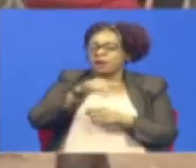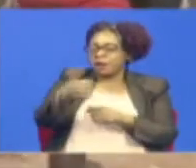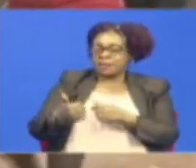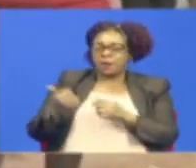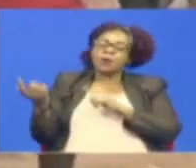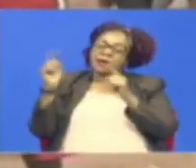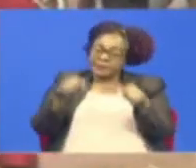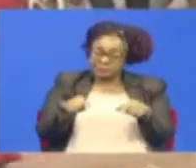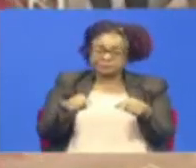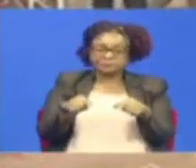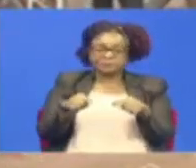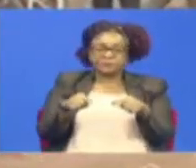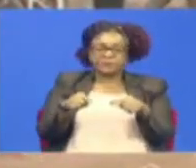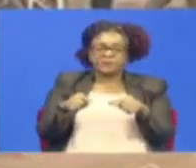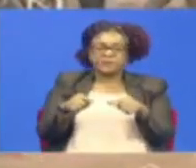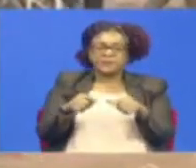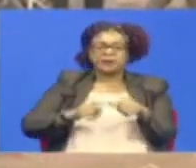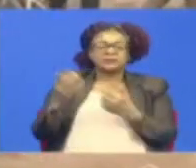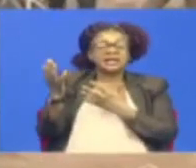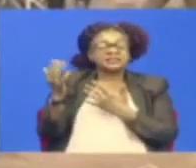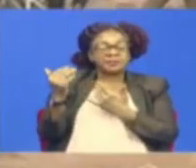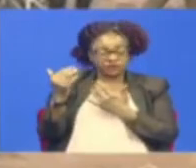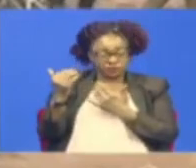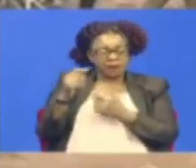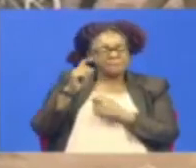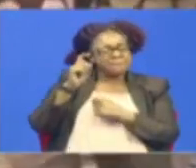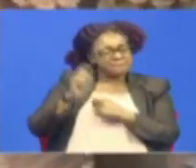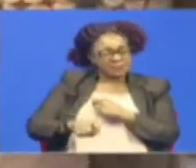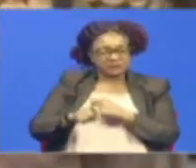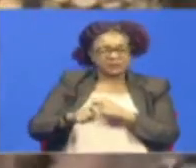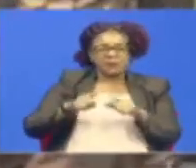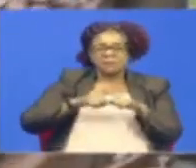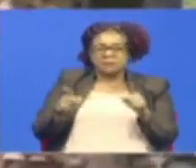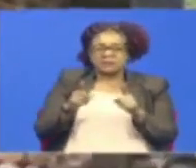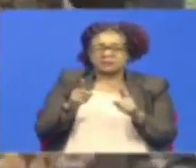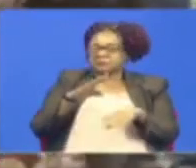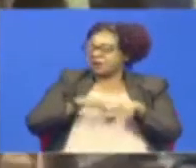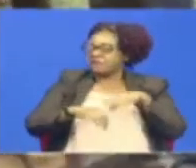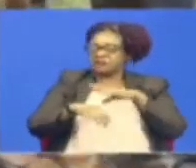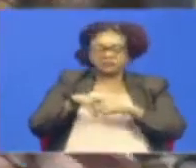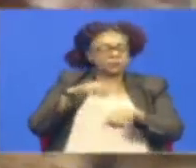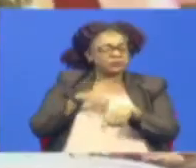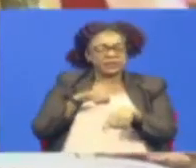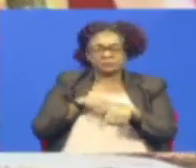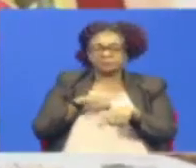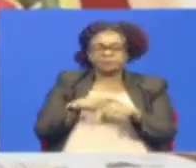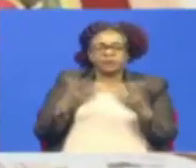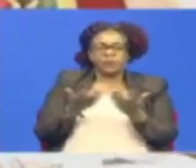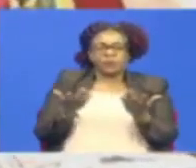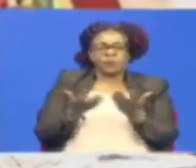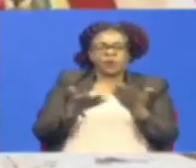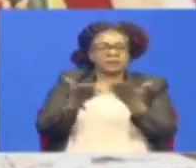watakuja. These expectations are considered compulsory despite being not as comfortable at a time where comfort in huge